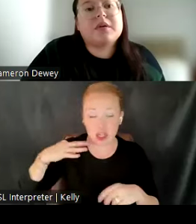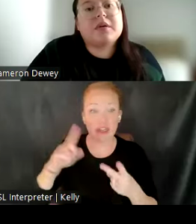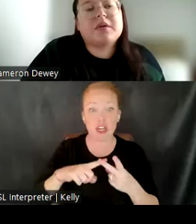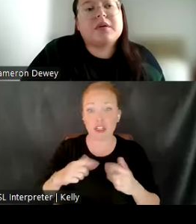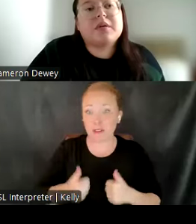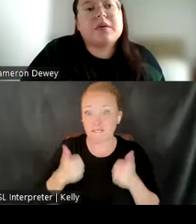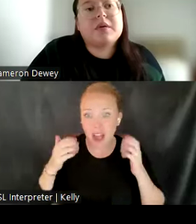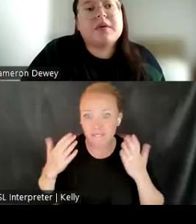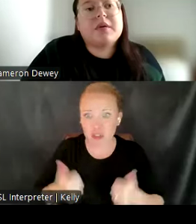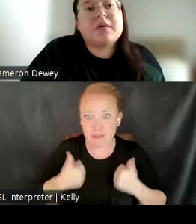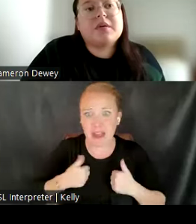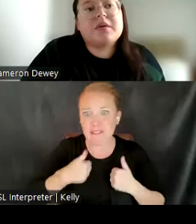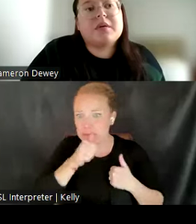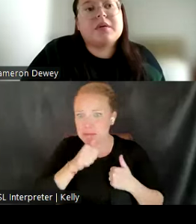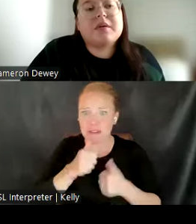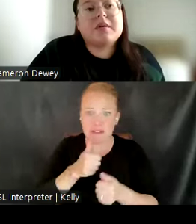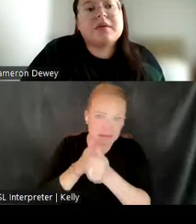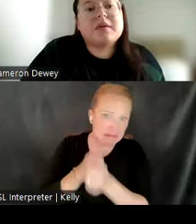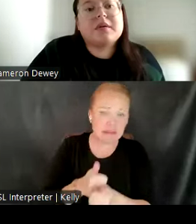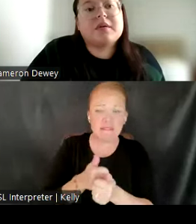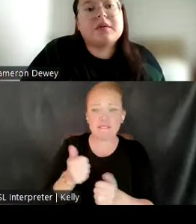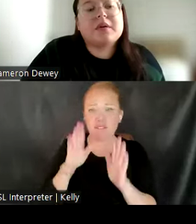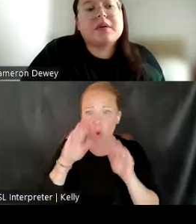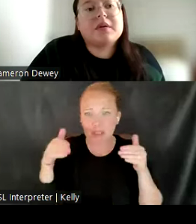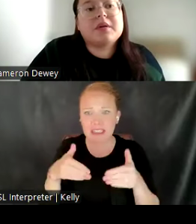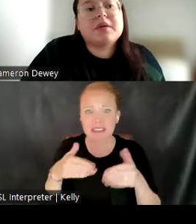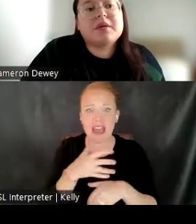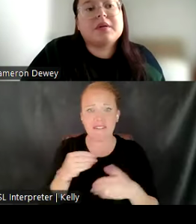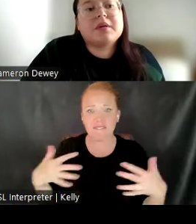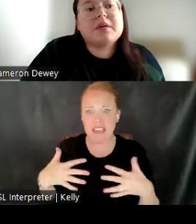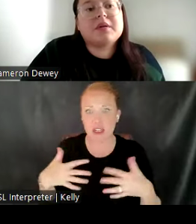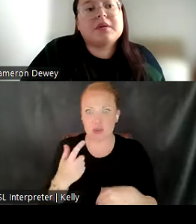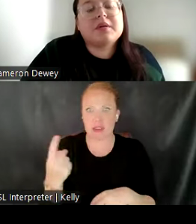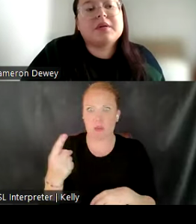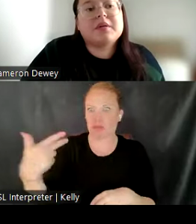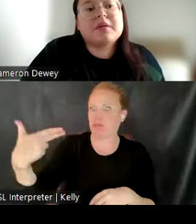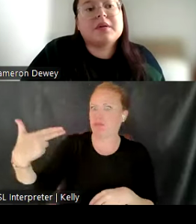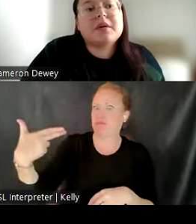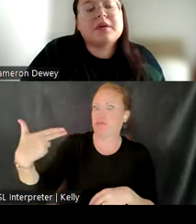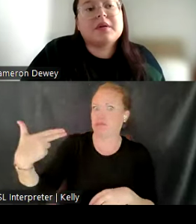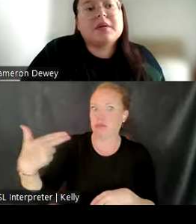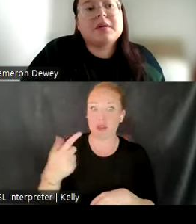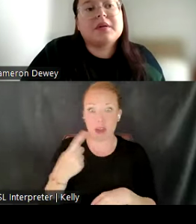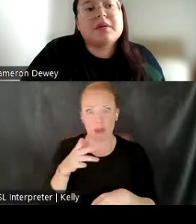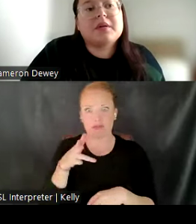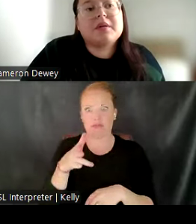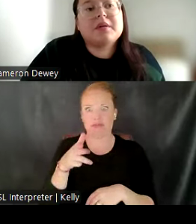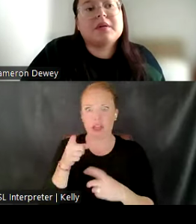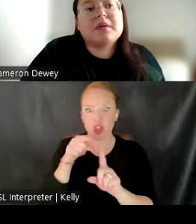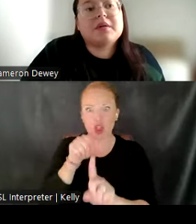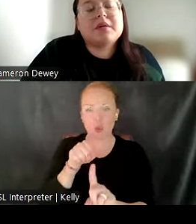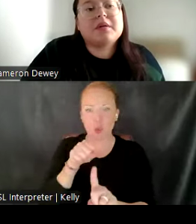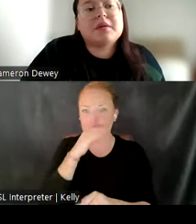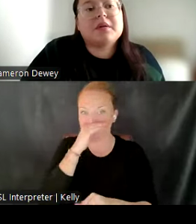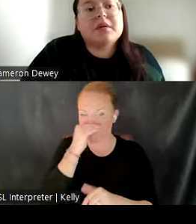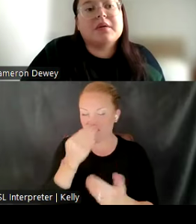by fear. So you see that there's a picture of someone holding a gun, right? So if someone's pointing a gun at you, you might only be